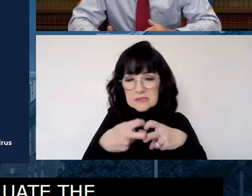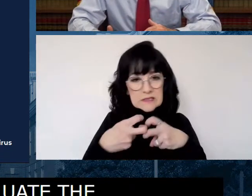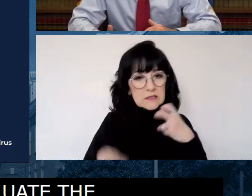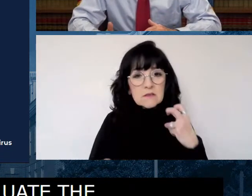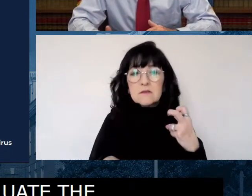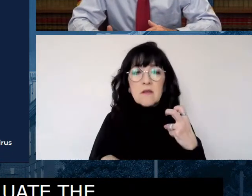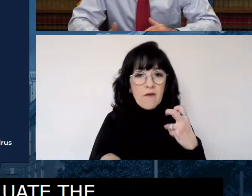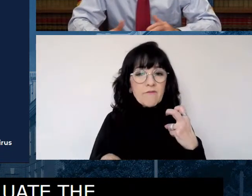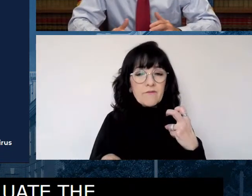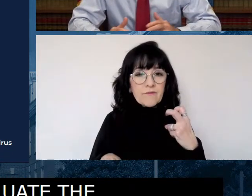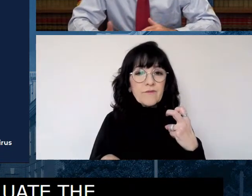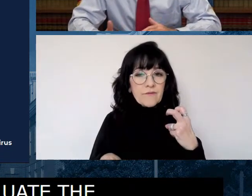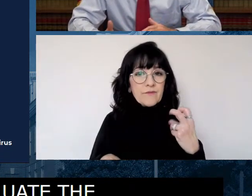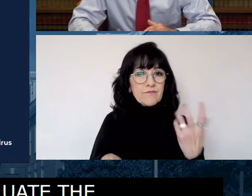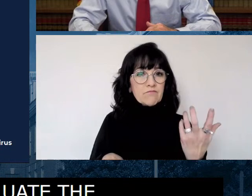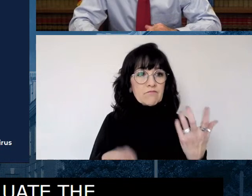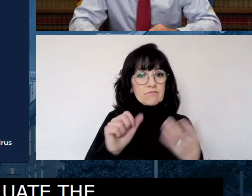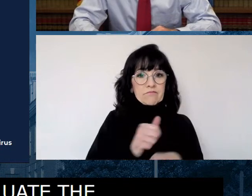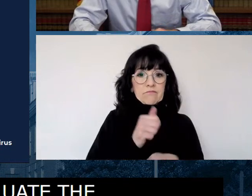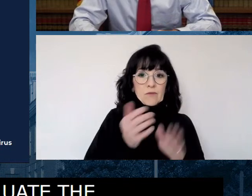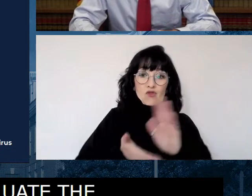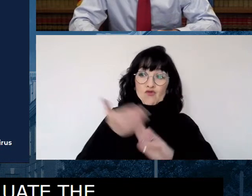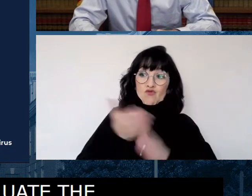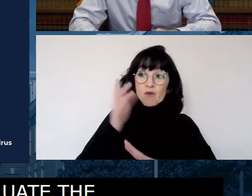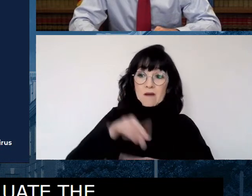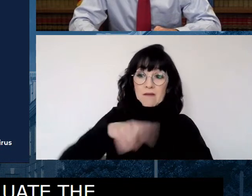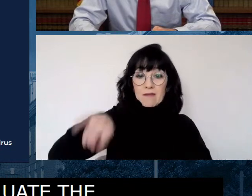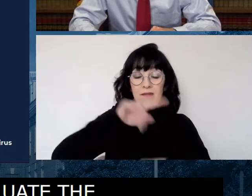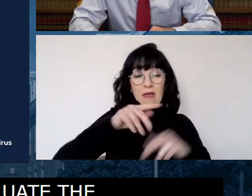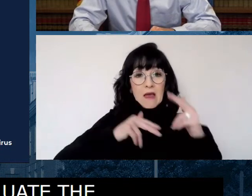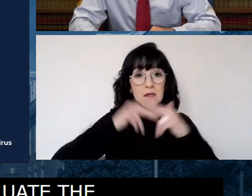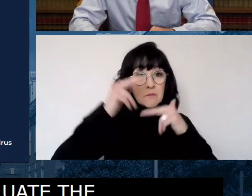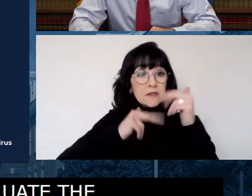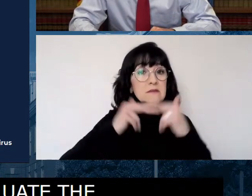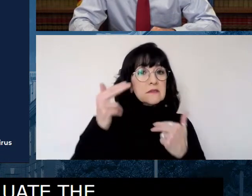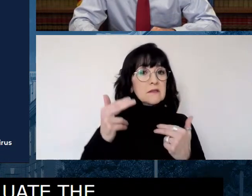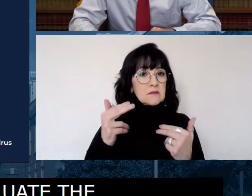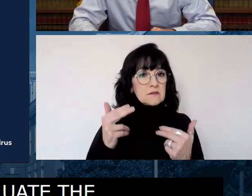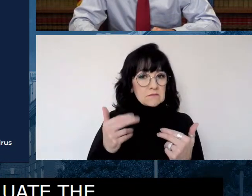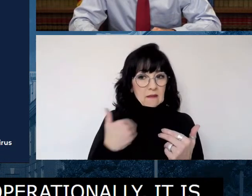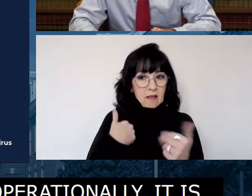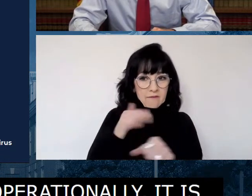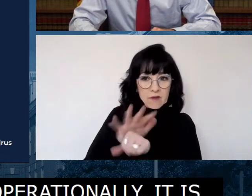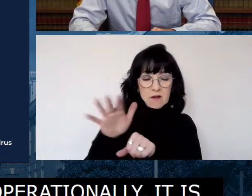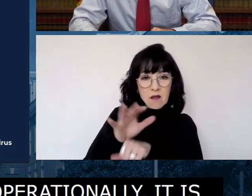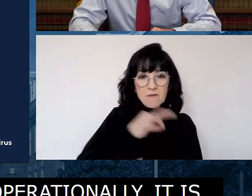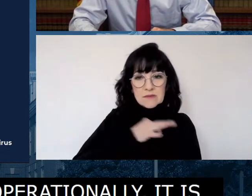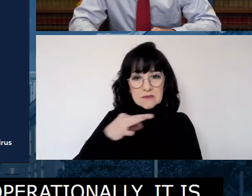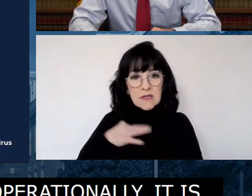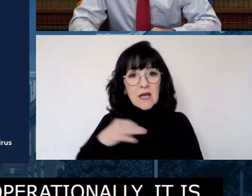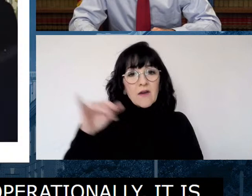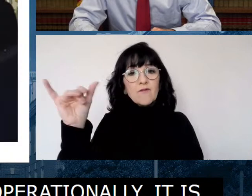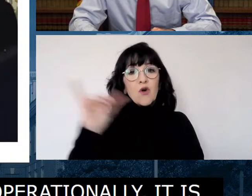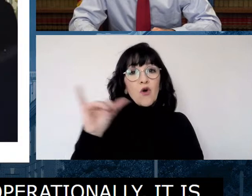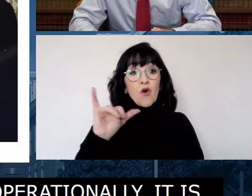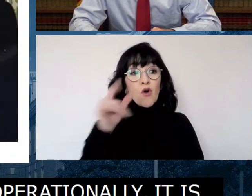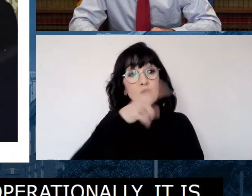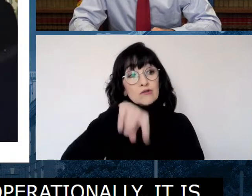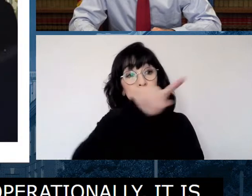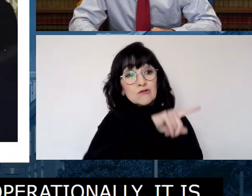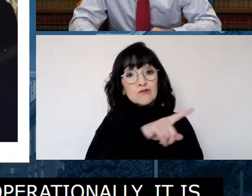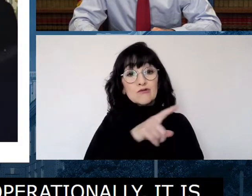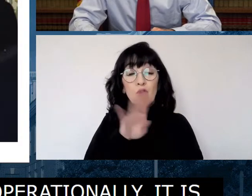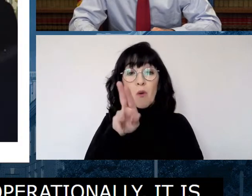without enough staff and without school bus drivers to bring the children to schools. Again, here's some photographs of